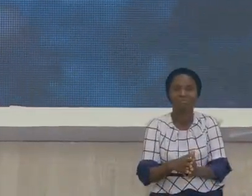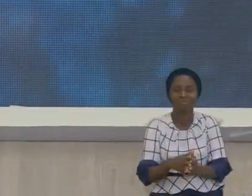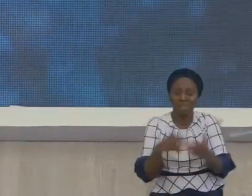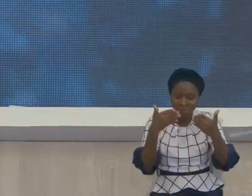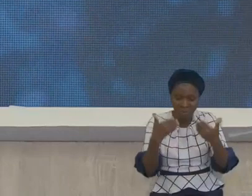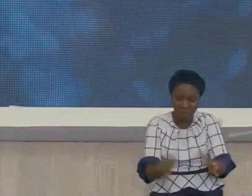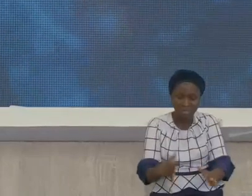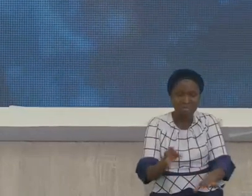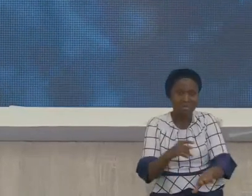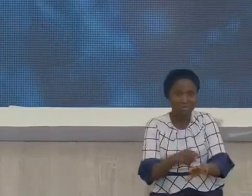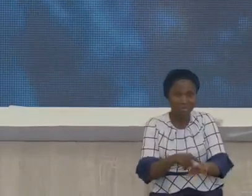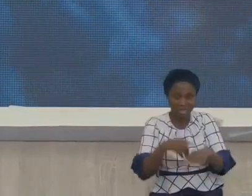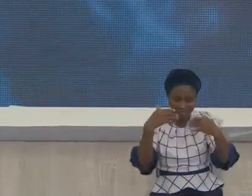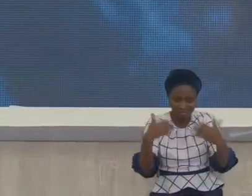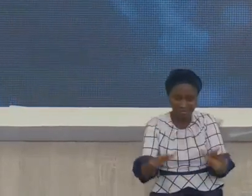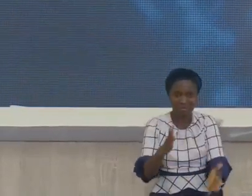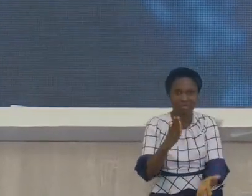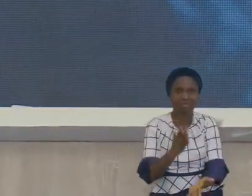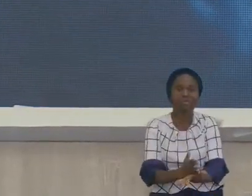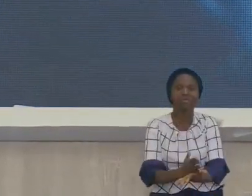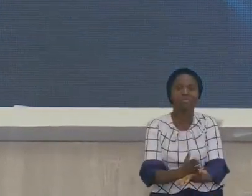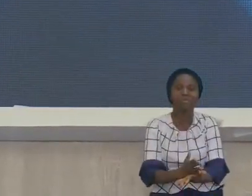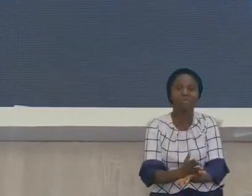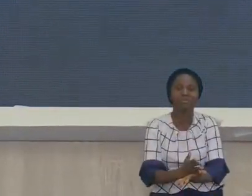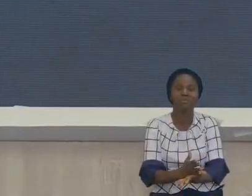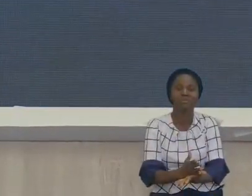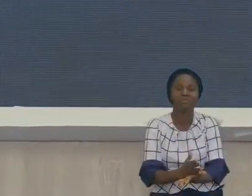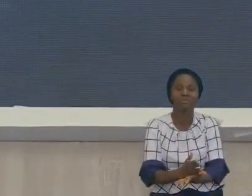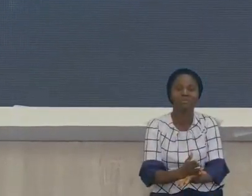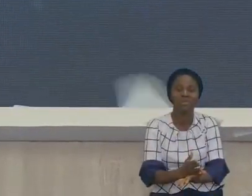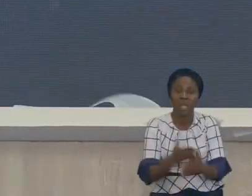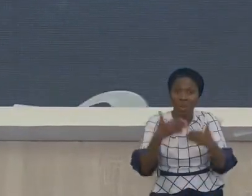Wasting of your life over.